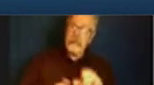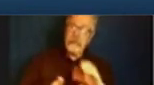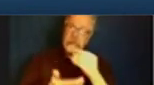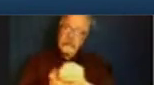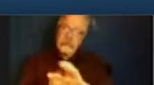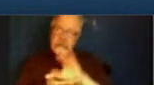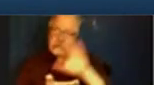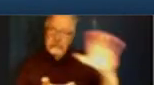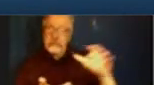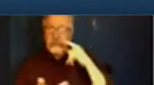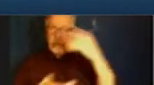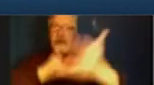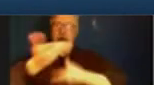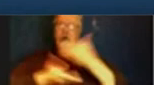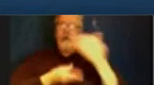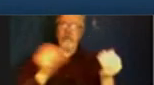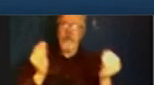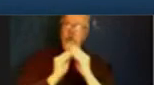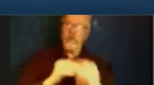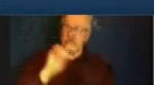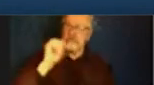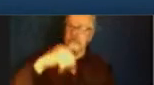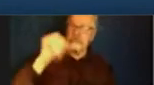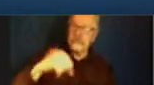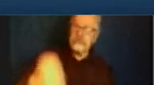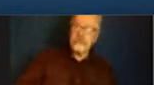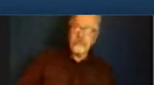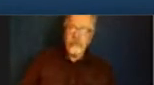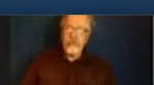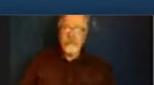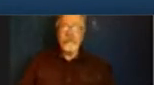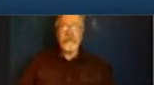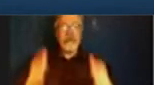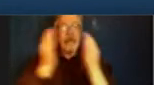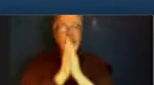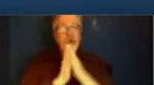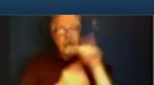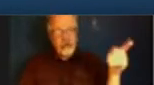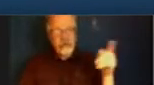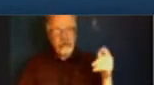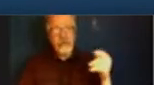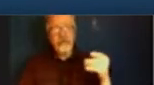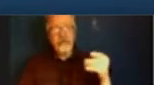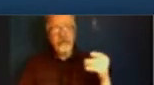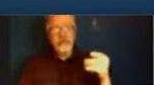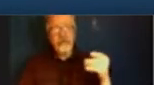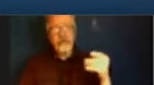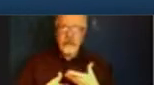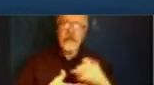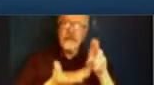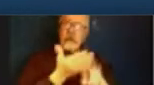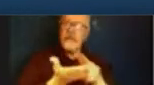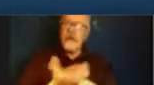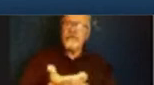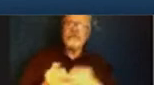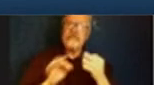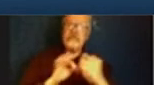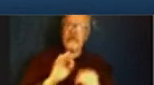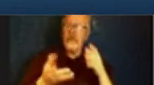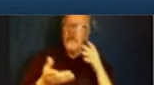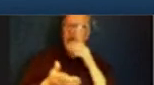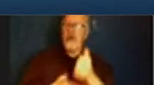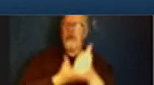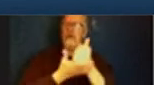So if you can ask them, or we can ask them to talk about, to explore those options, If that is the situation, we'd obviously